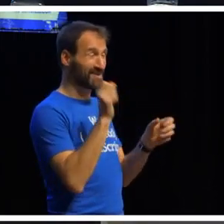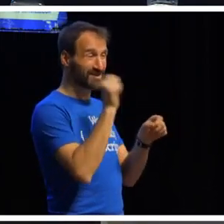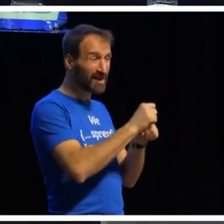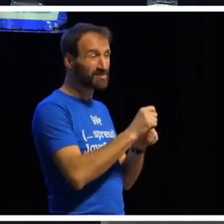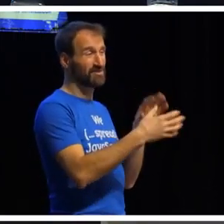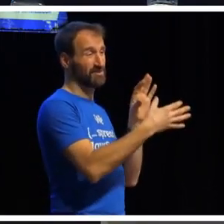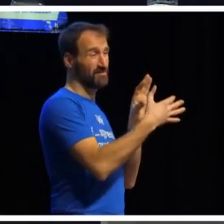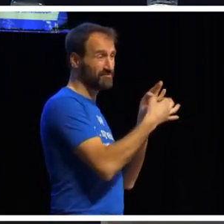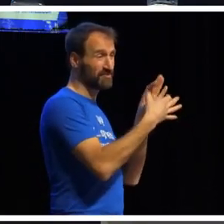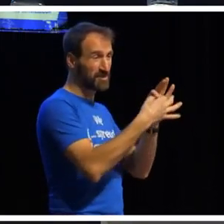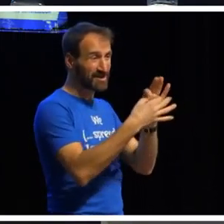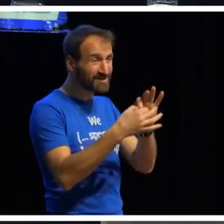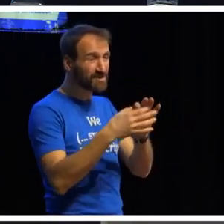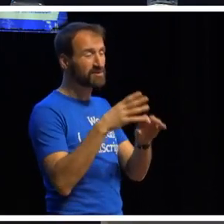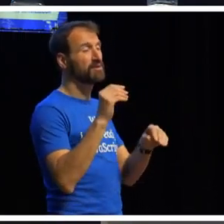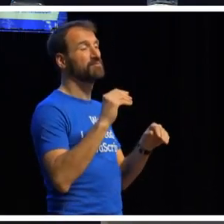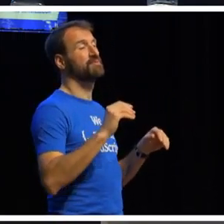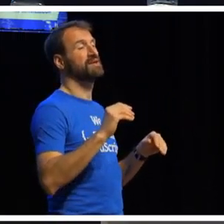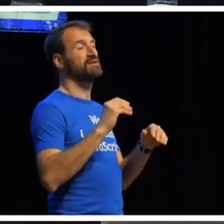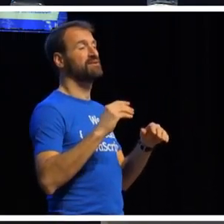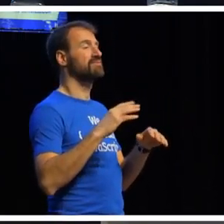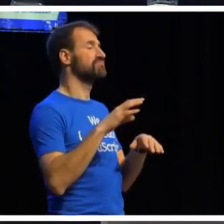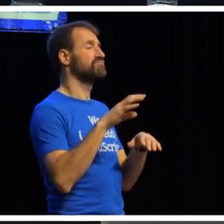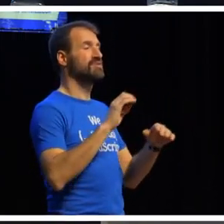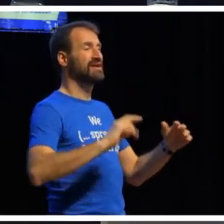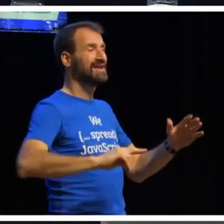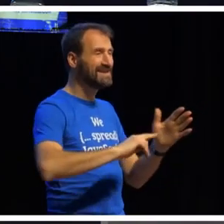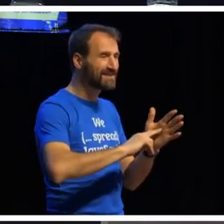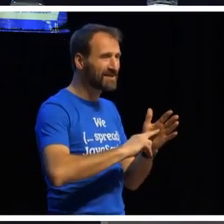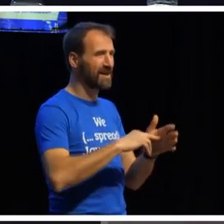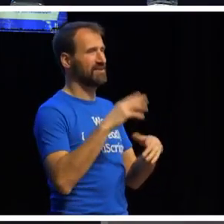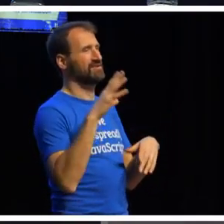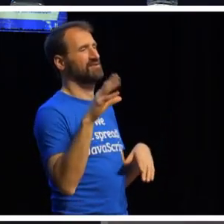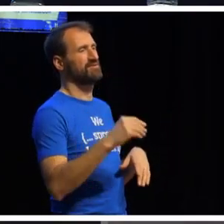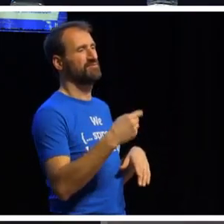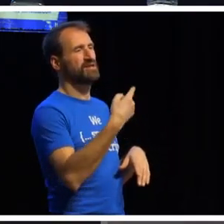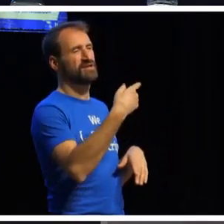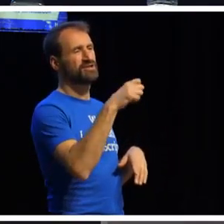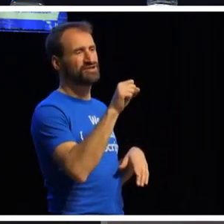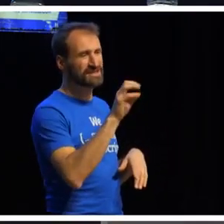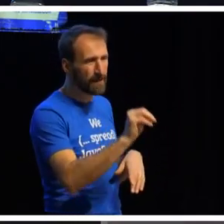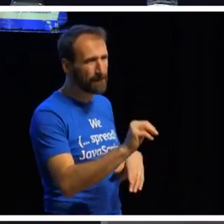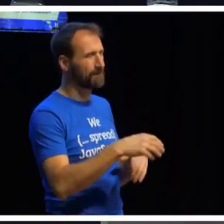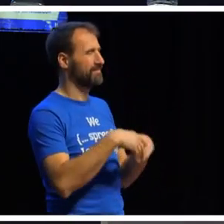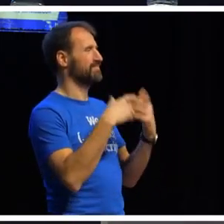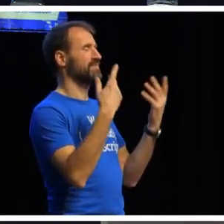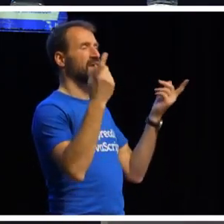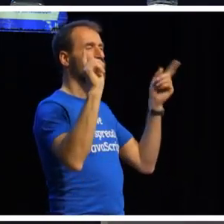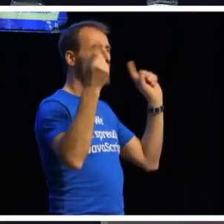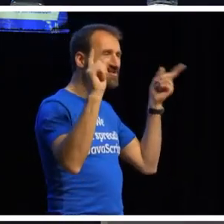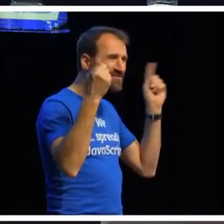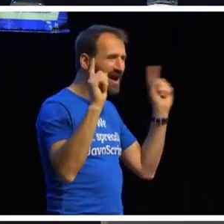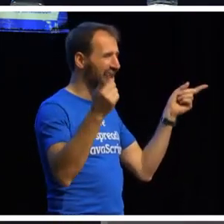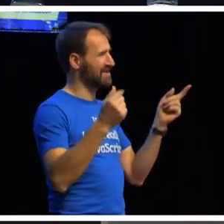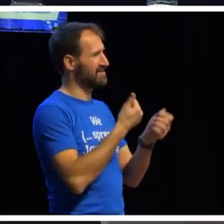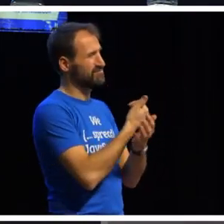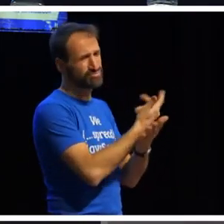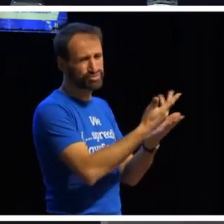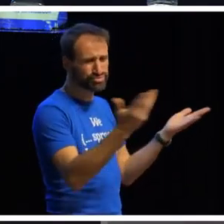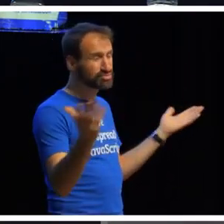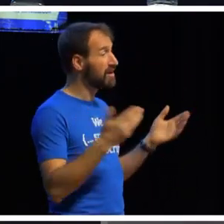to Ethernet, GSM, Wi-Fi, everything's open